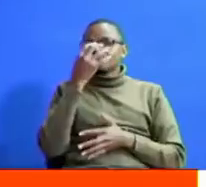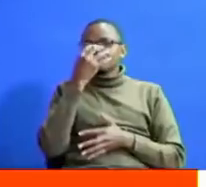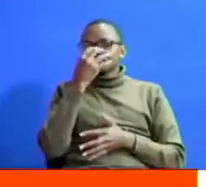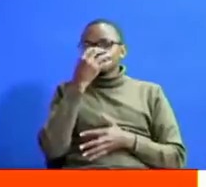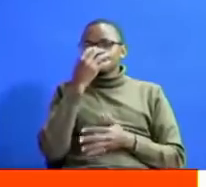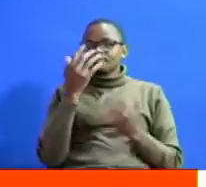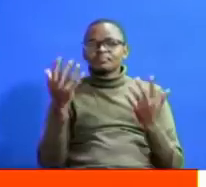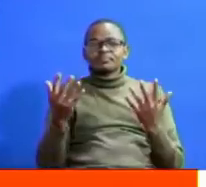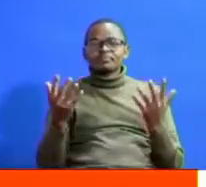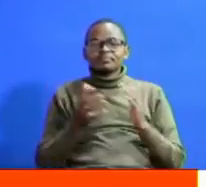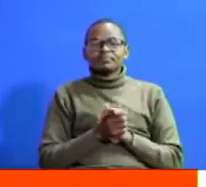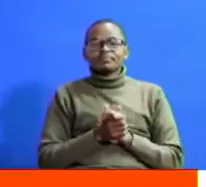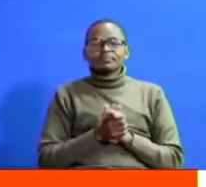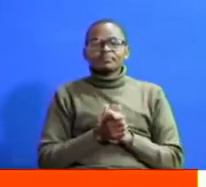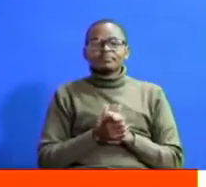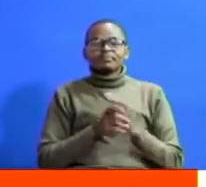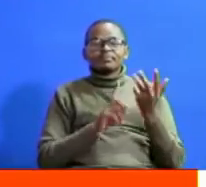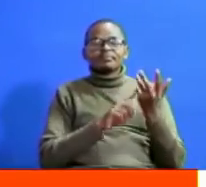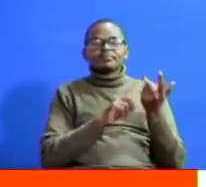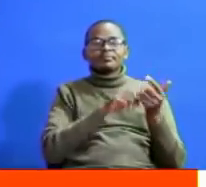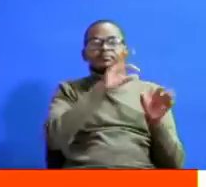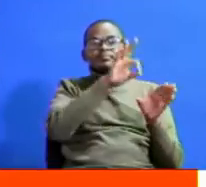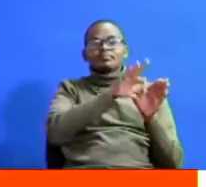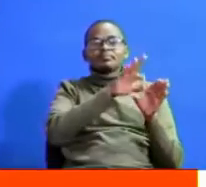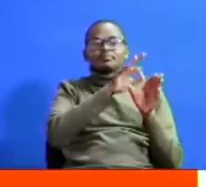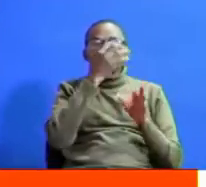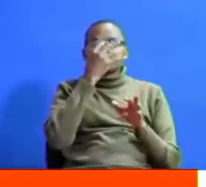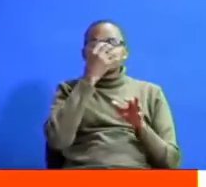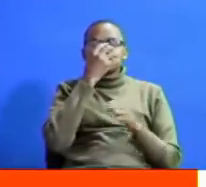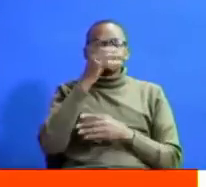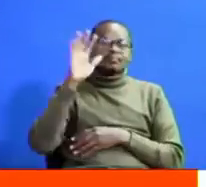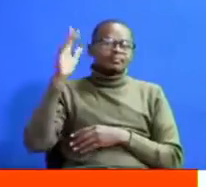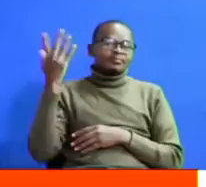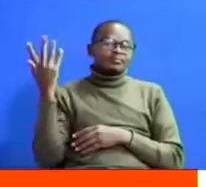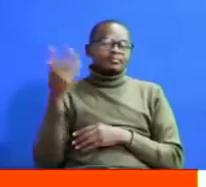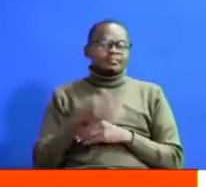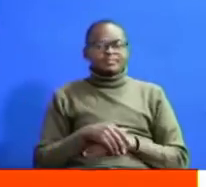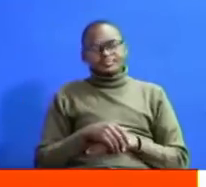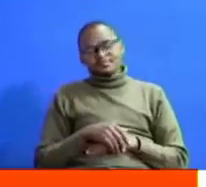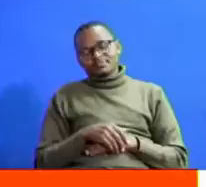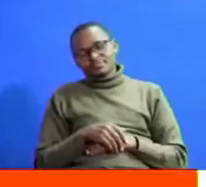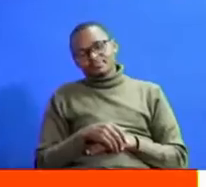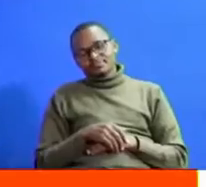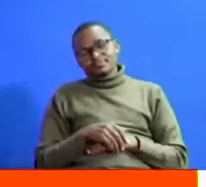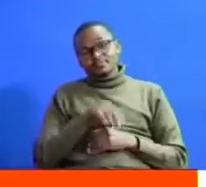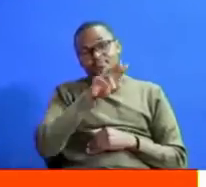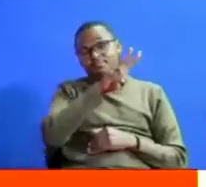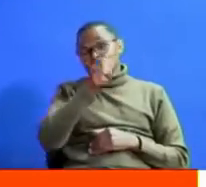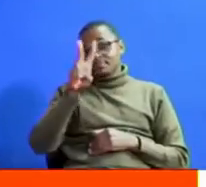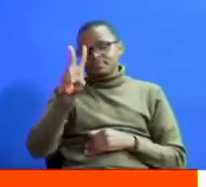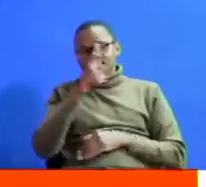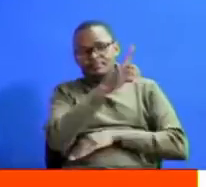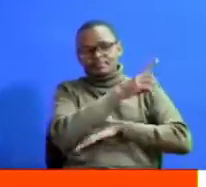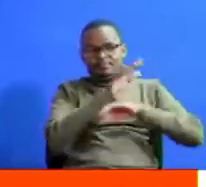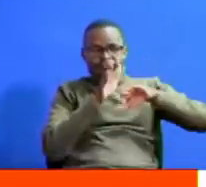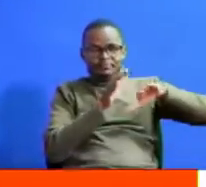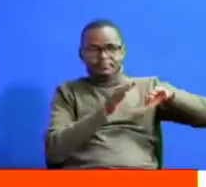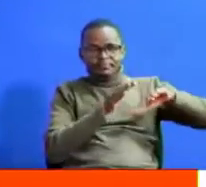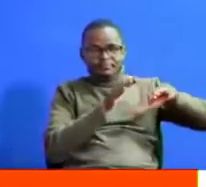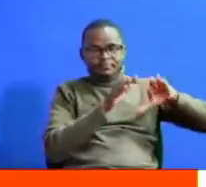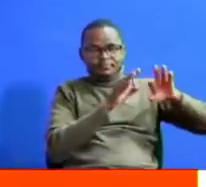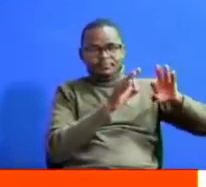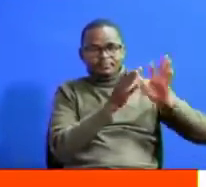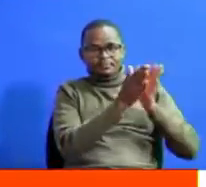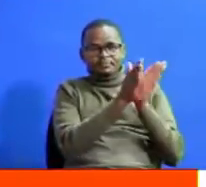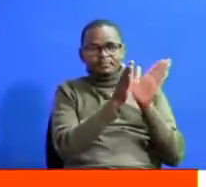Wangapi watapigia William Ruto kura? 22 days are left to the face of the